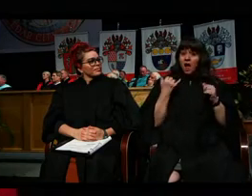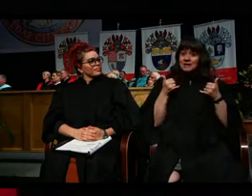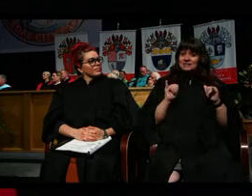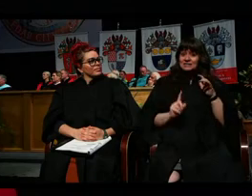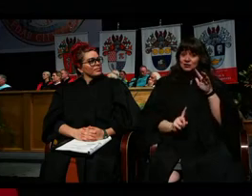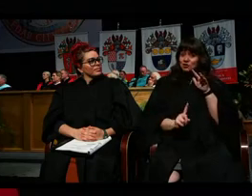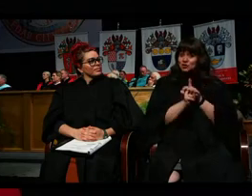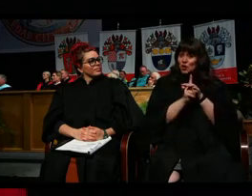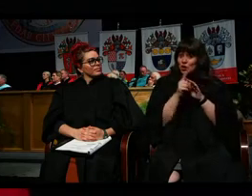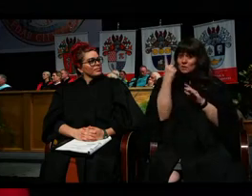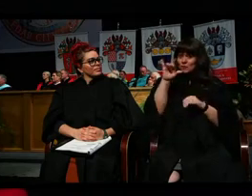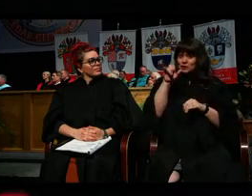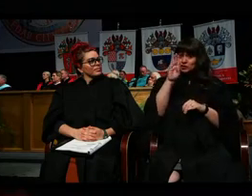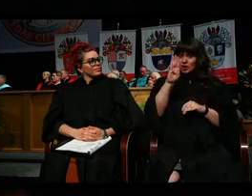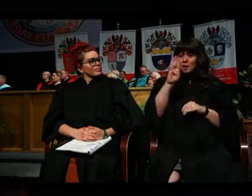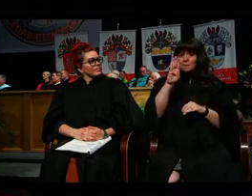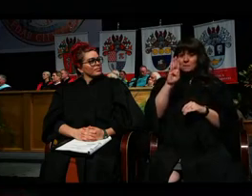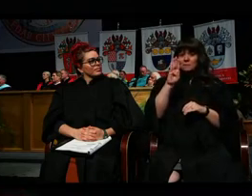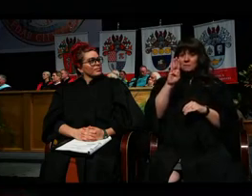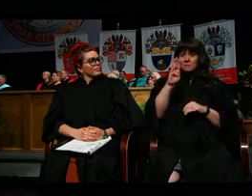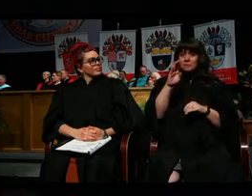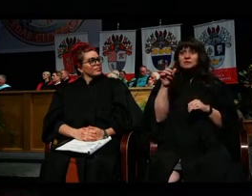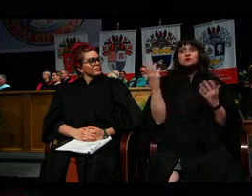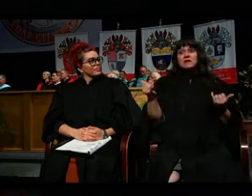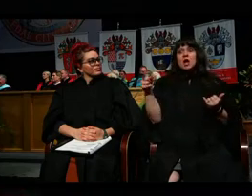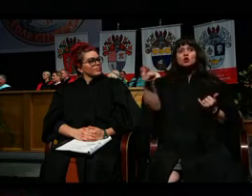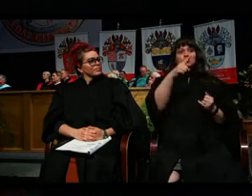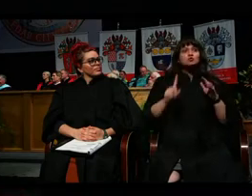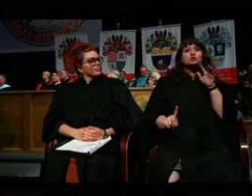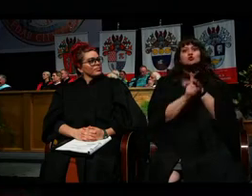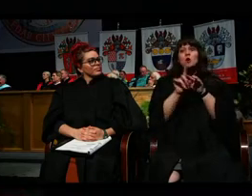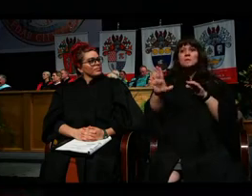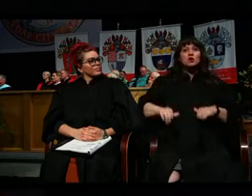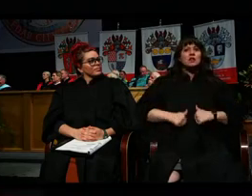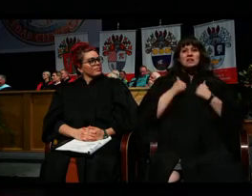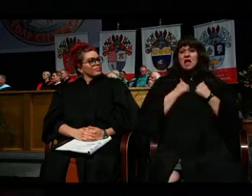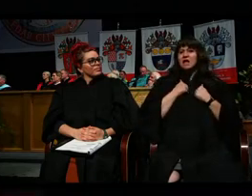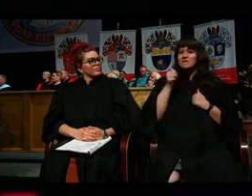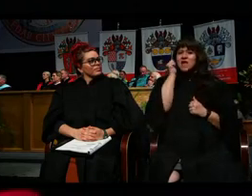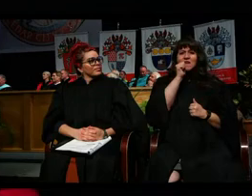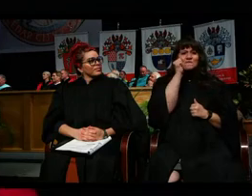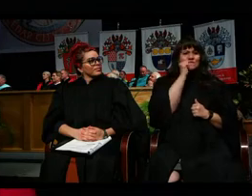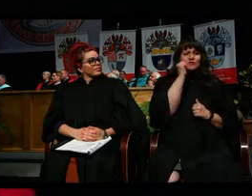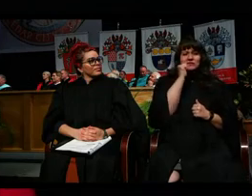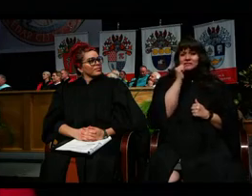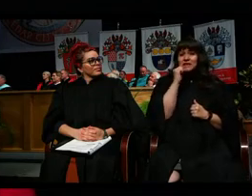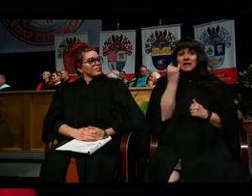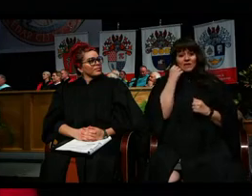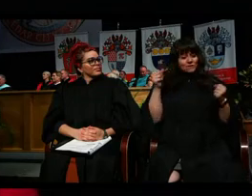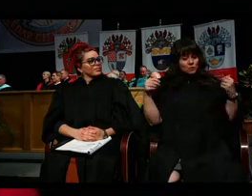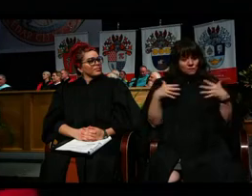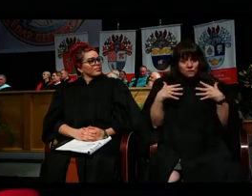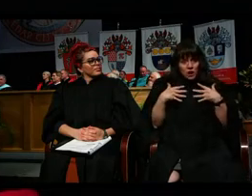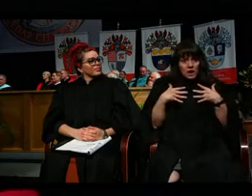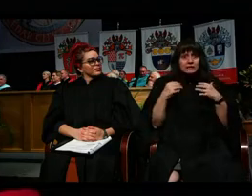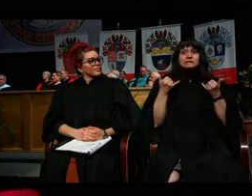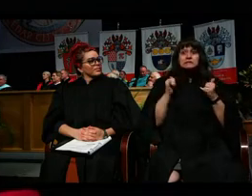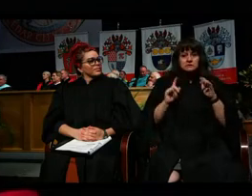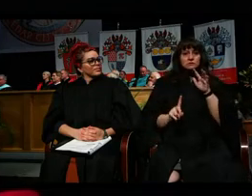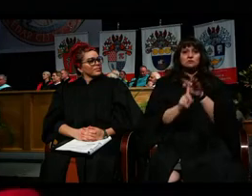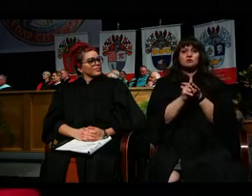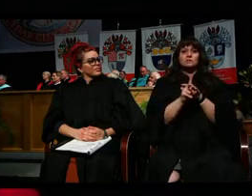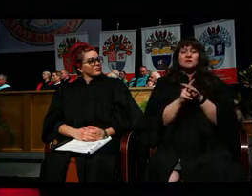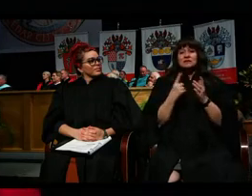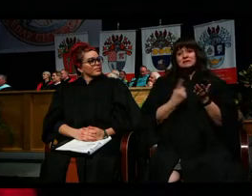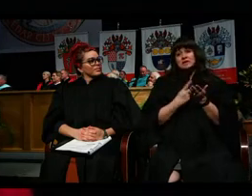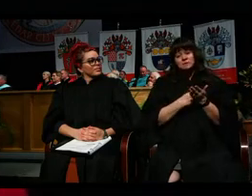this job. Show up in your lives every single day, even if you're afraid. Sometimes things turn